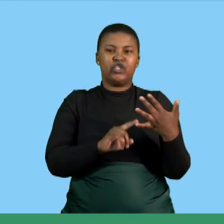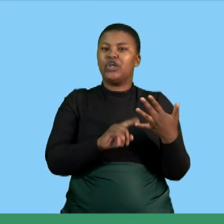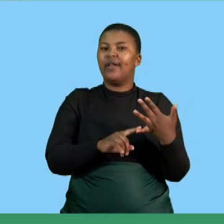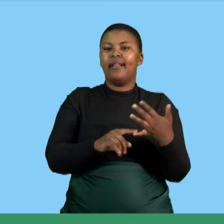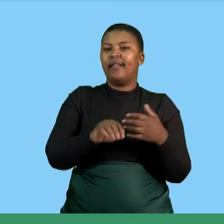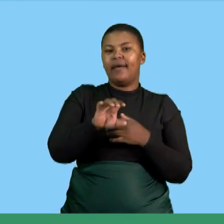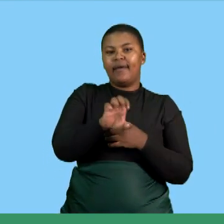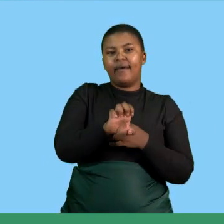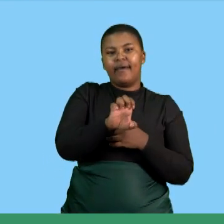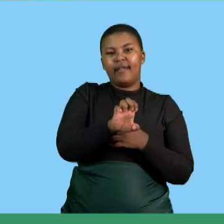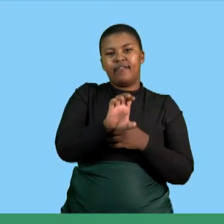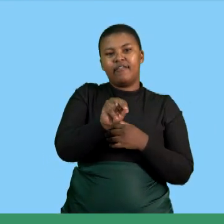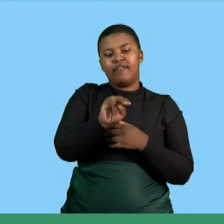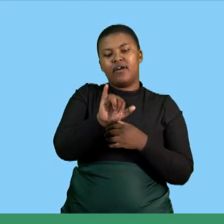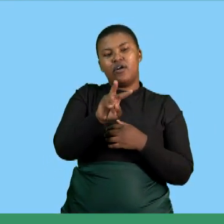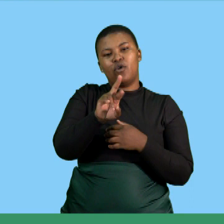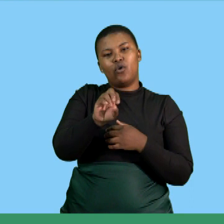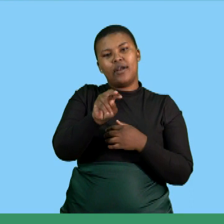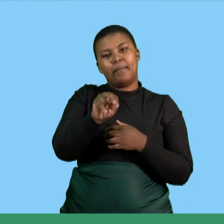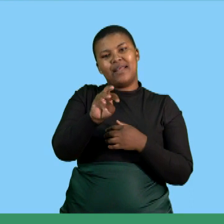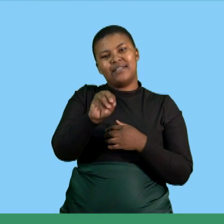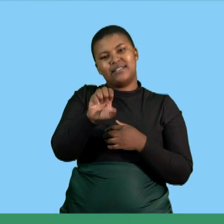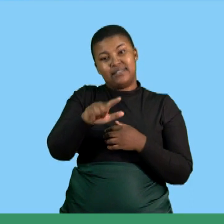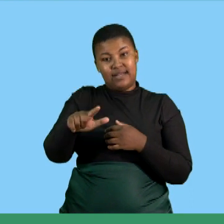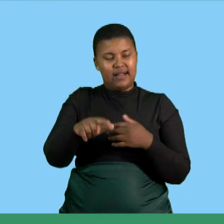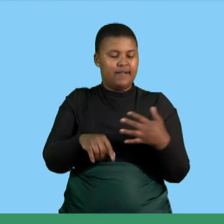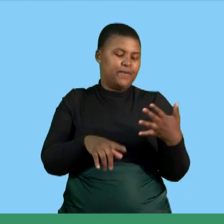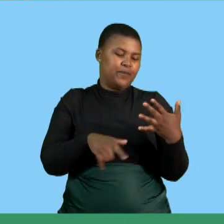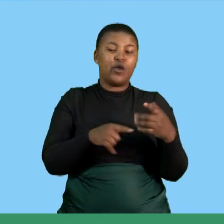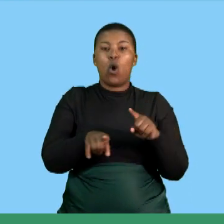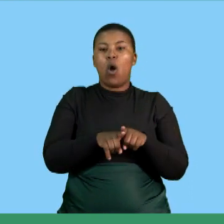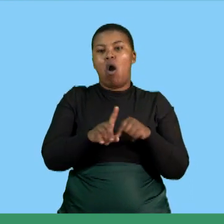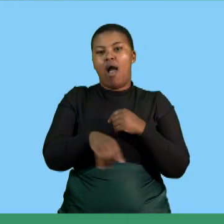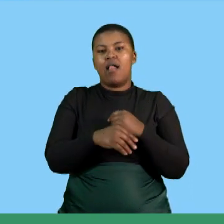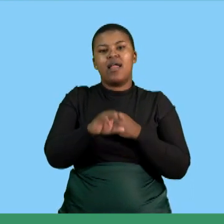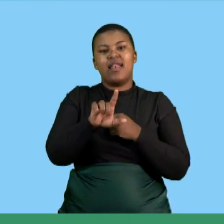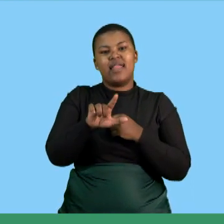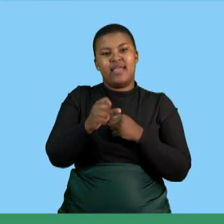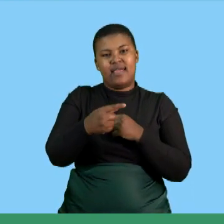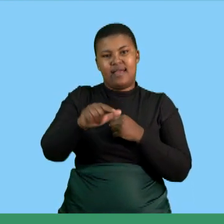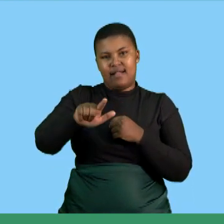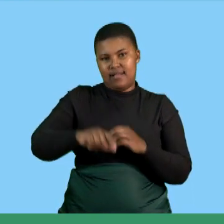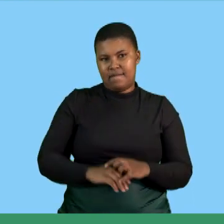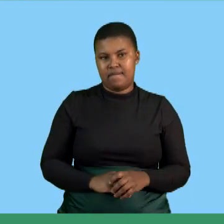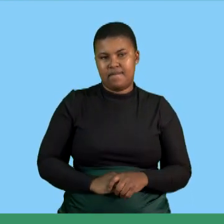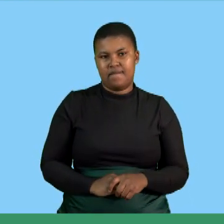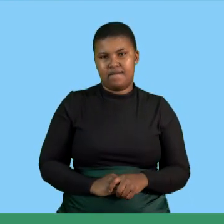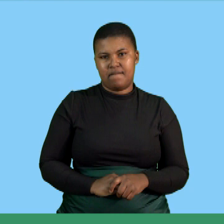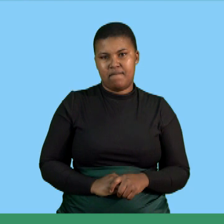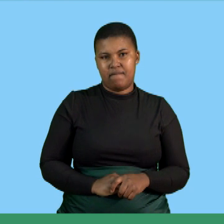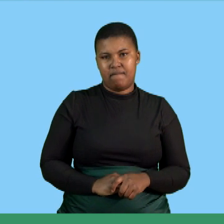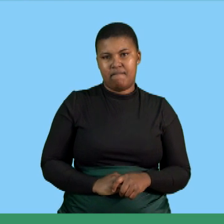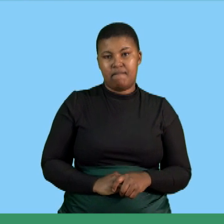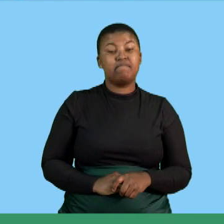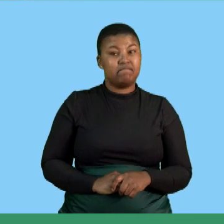we look back at the scenario, the first sentence, Eddie and Tony own a training company.